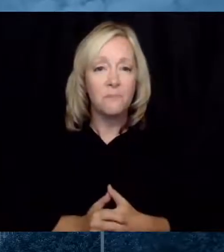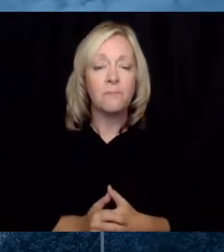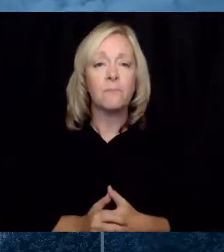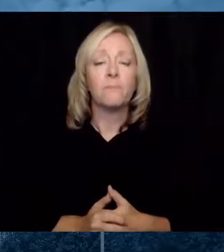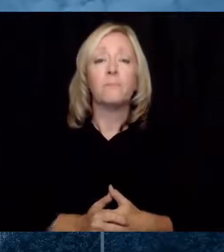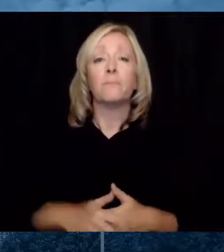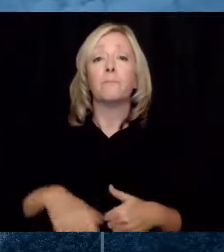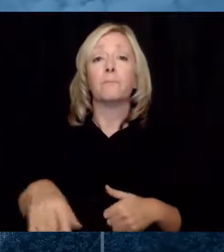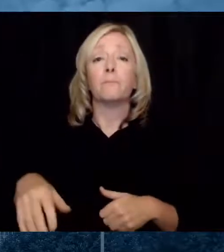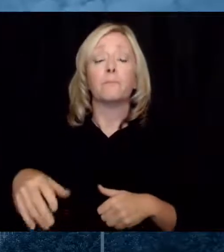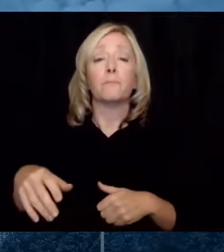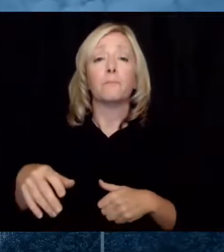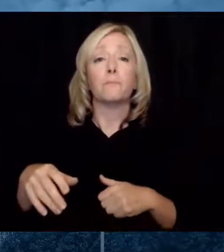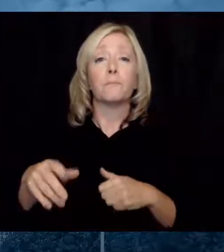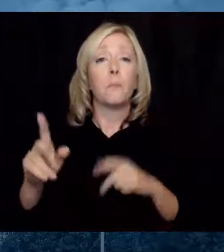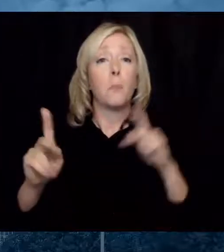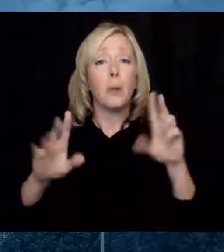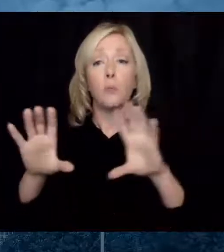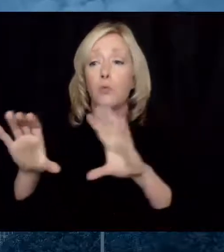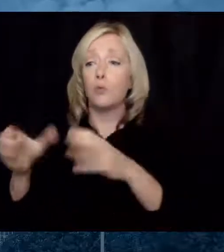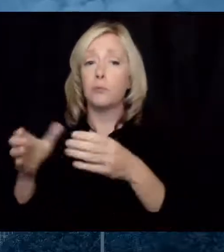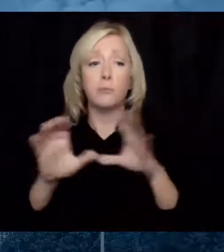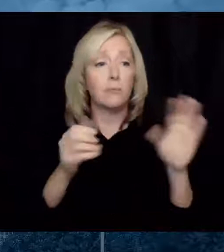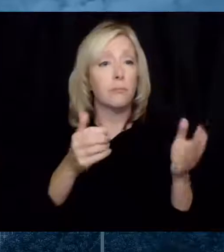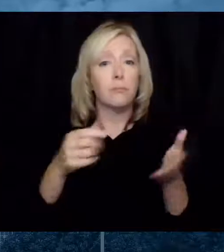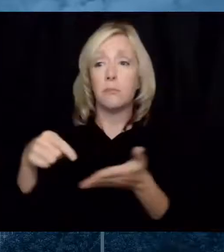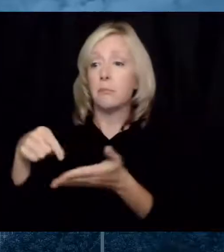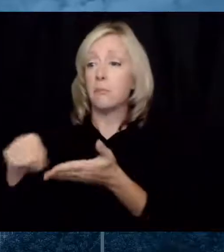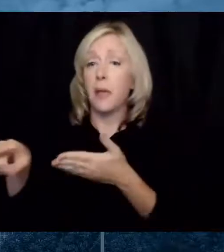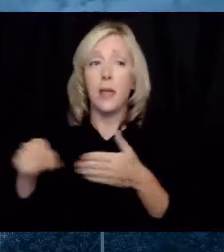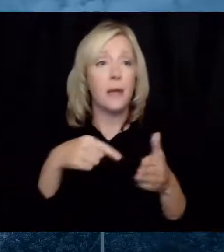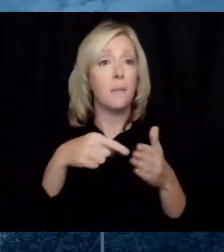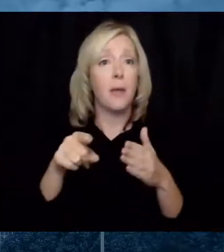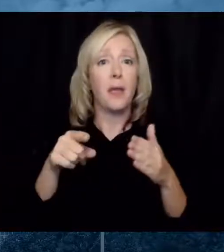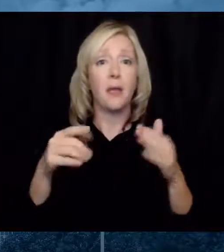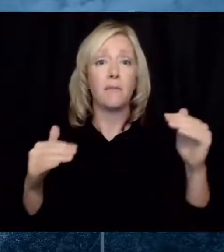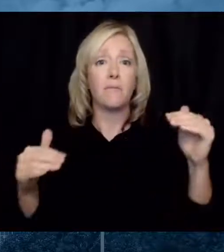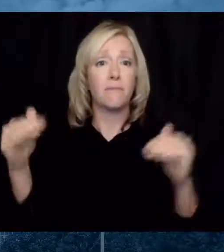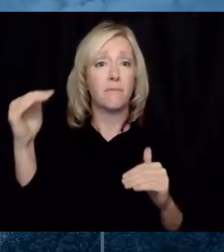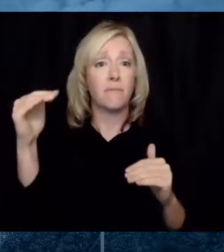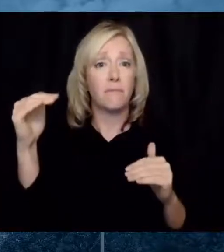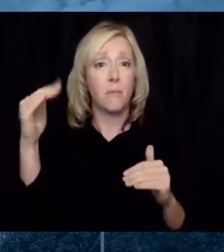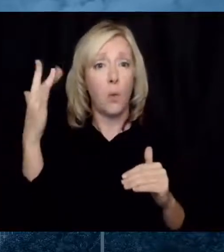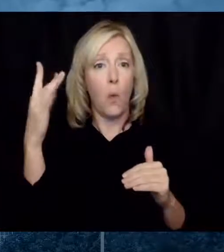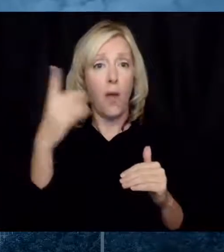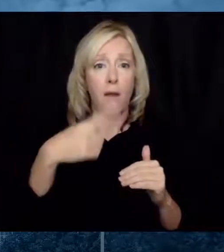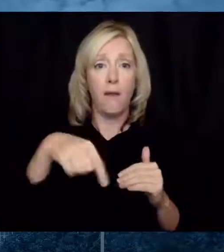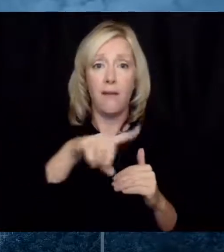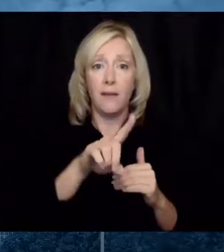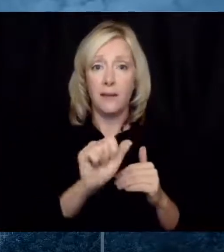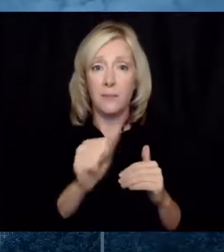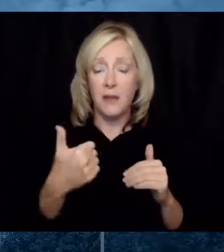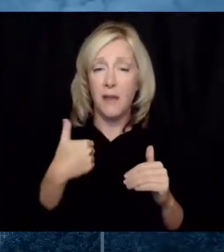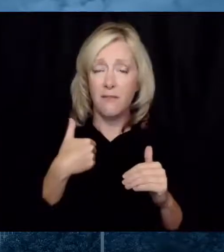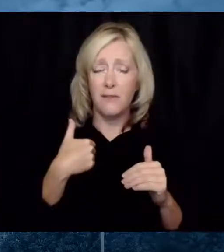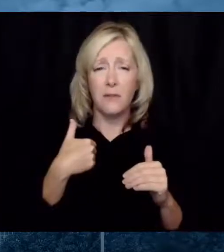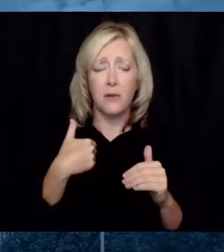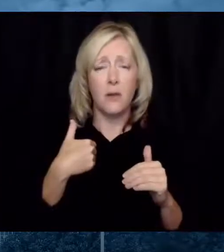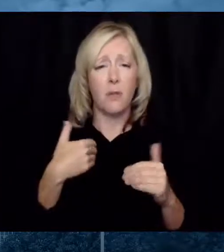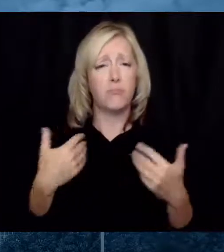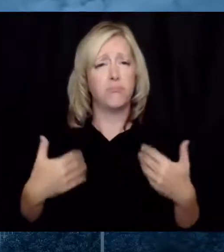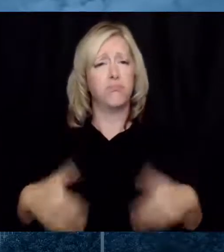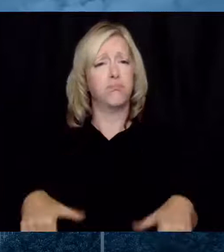less than others doing the same work because they have a disability